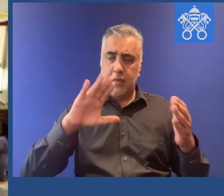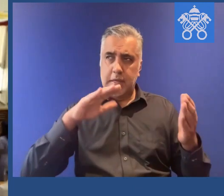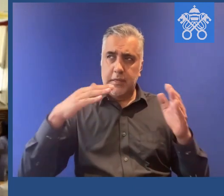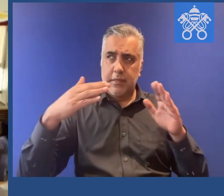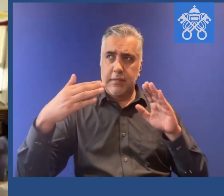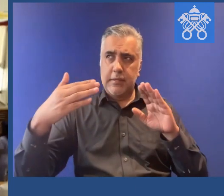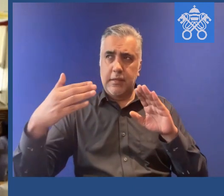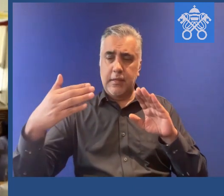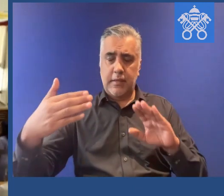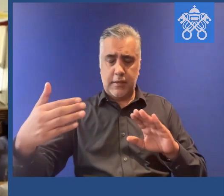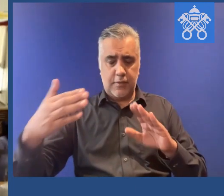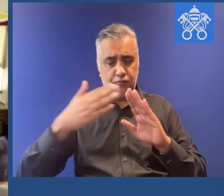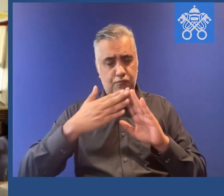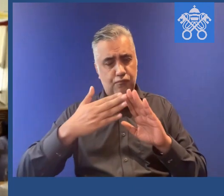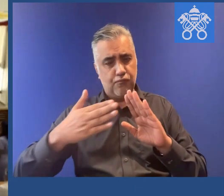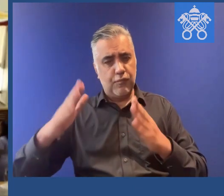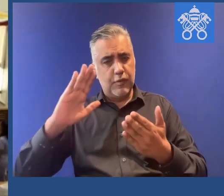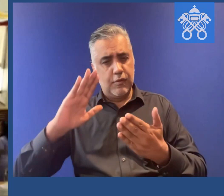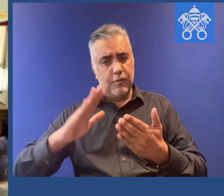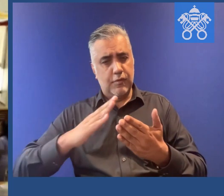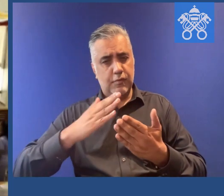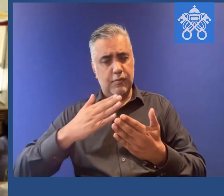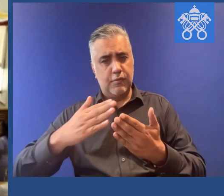all have died. And in his